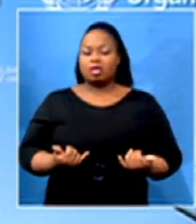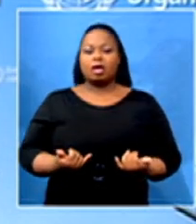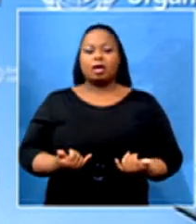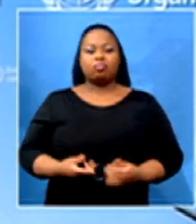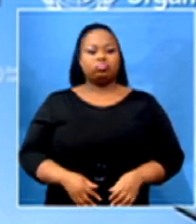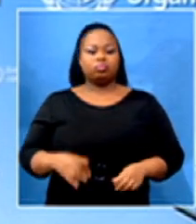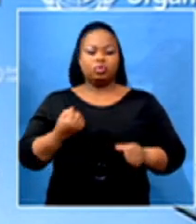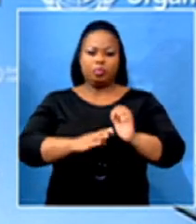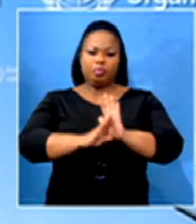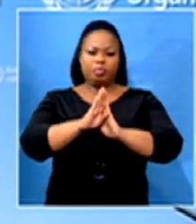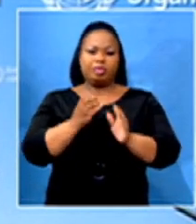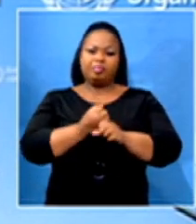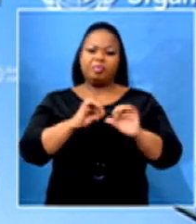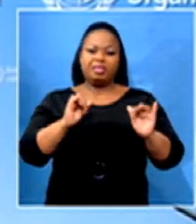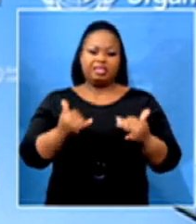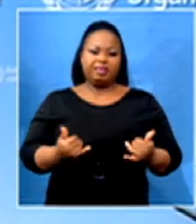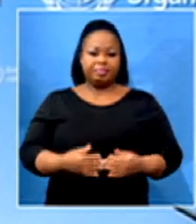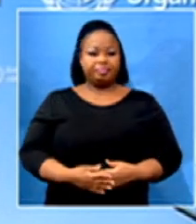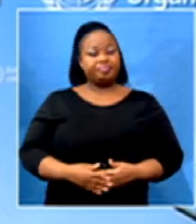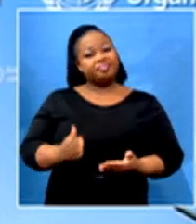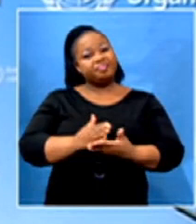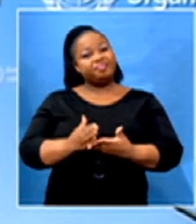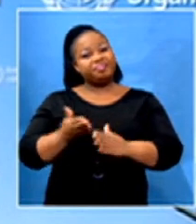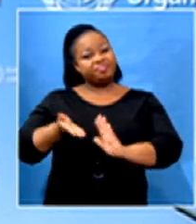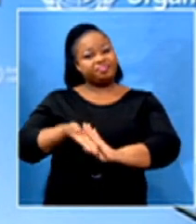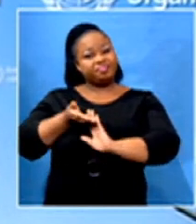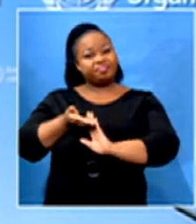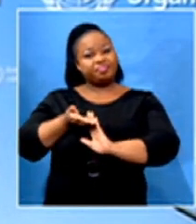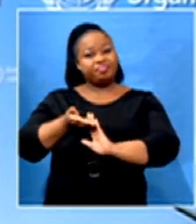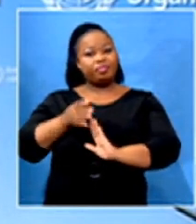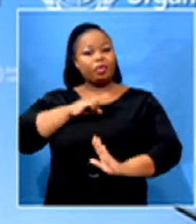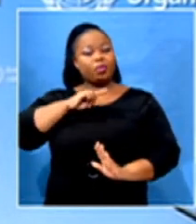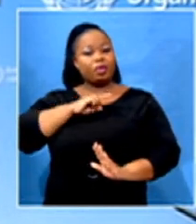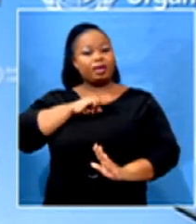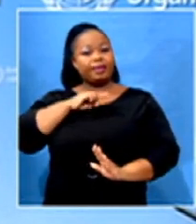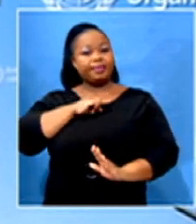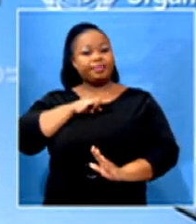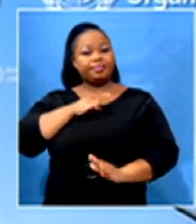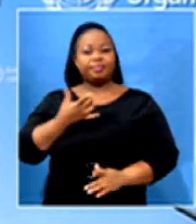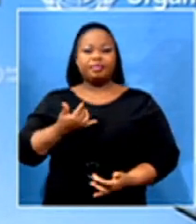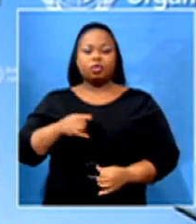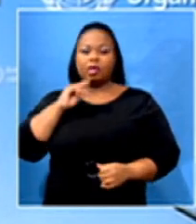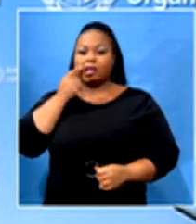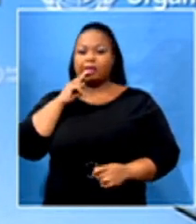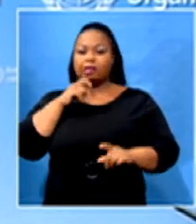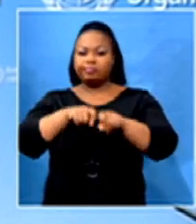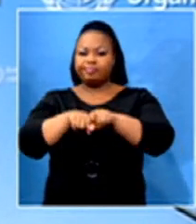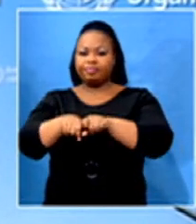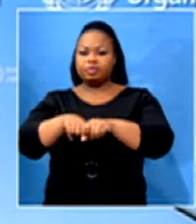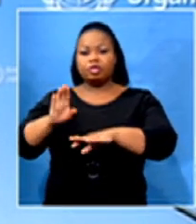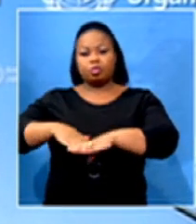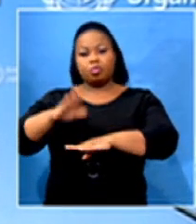overall increase. Some of that increase may be attributed to increased testing. Countries are testing